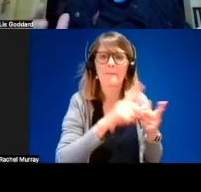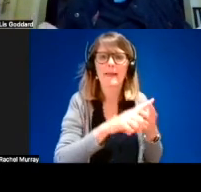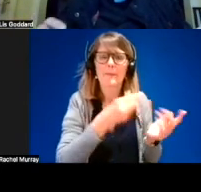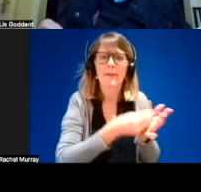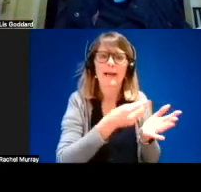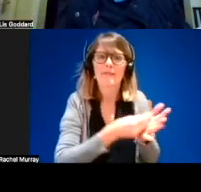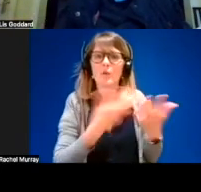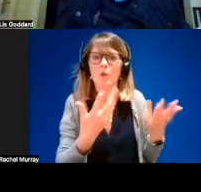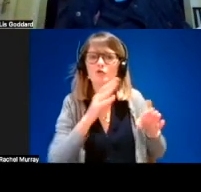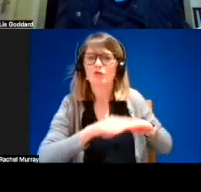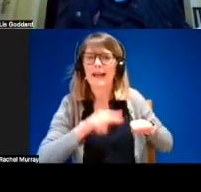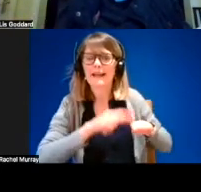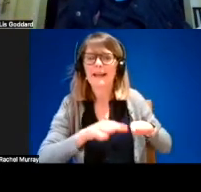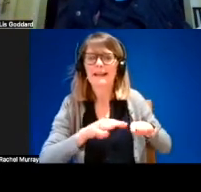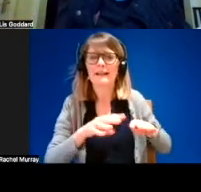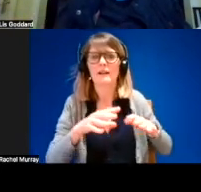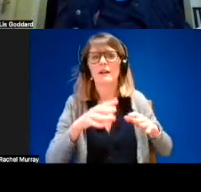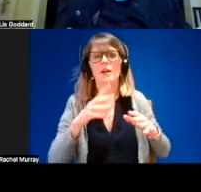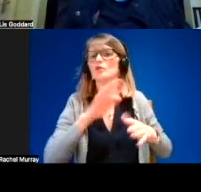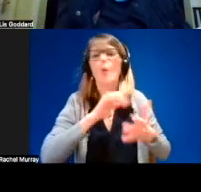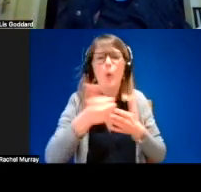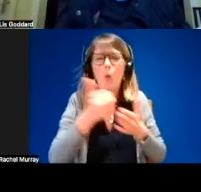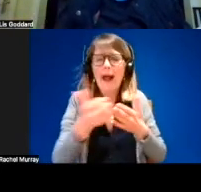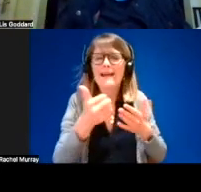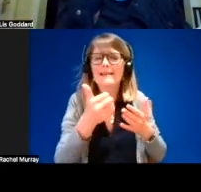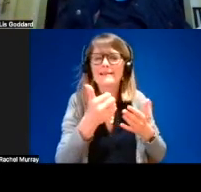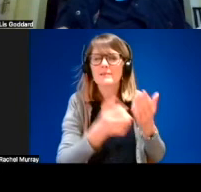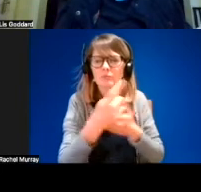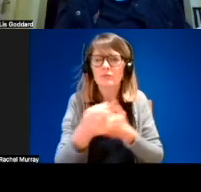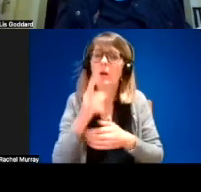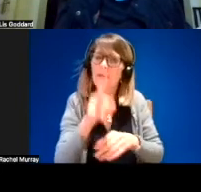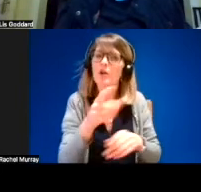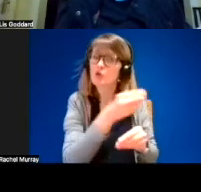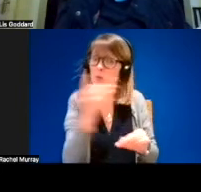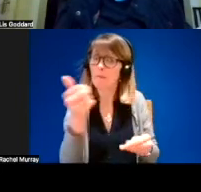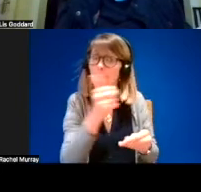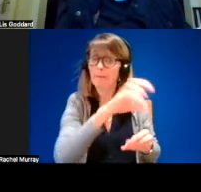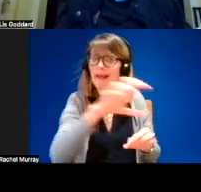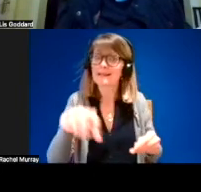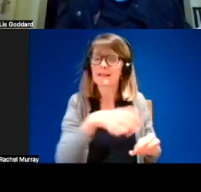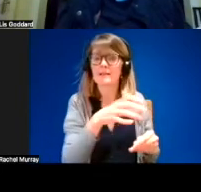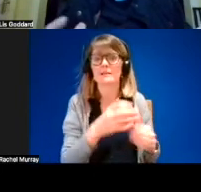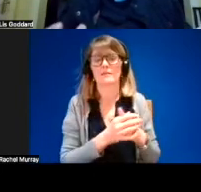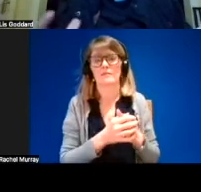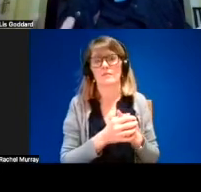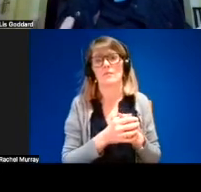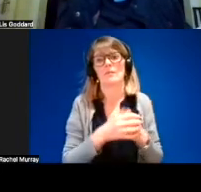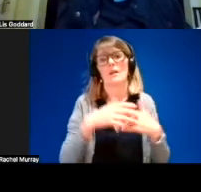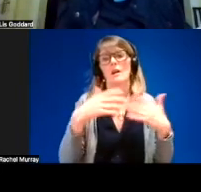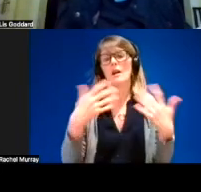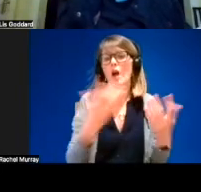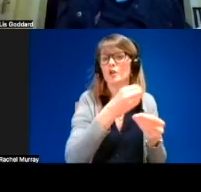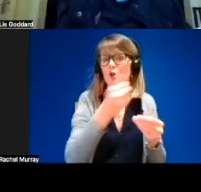but it is in some places. And in many dioceses, you don't get regular MDRs, that's Ministerial